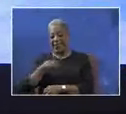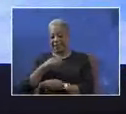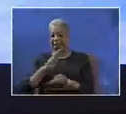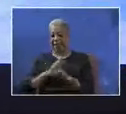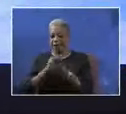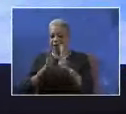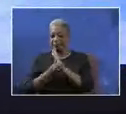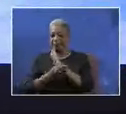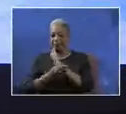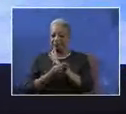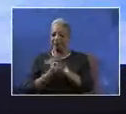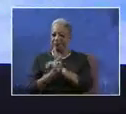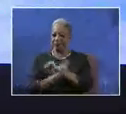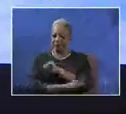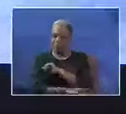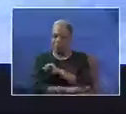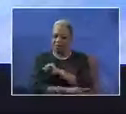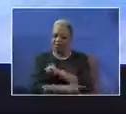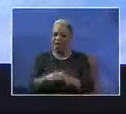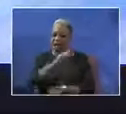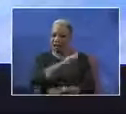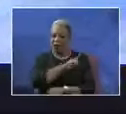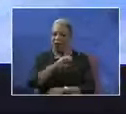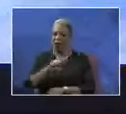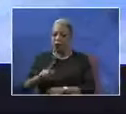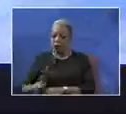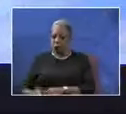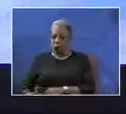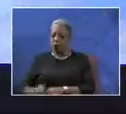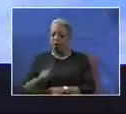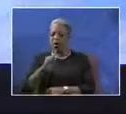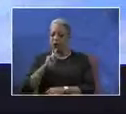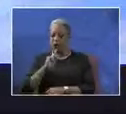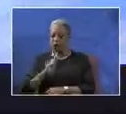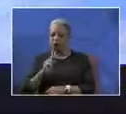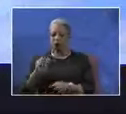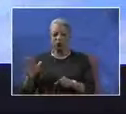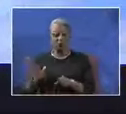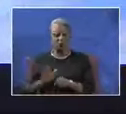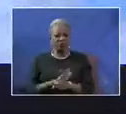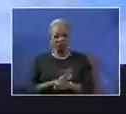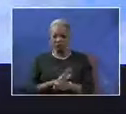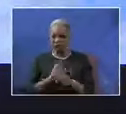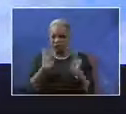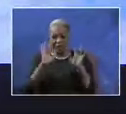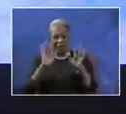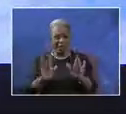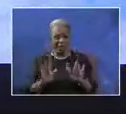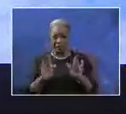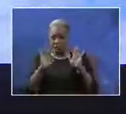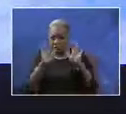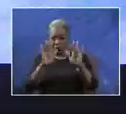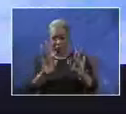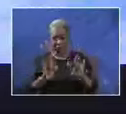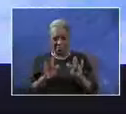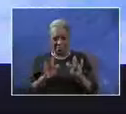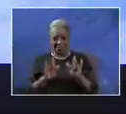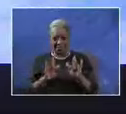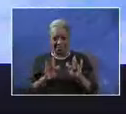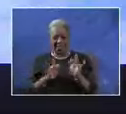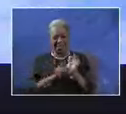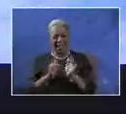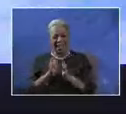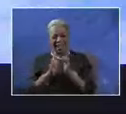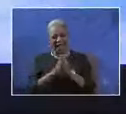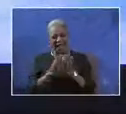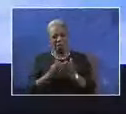is merciful. God is merciful. And that's what Scripture teaches us. When